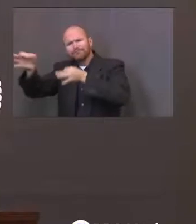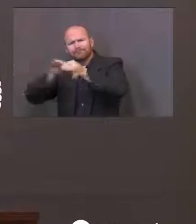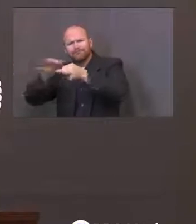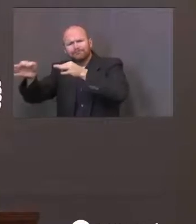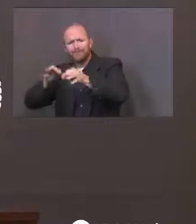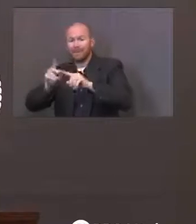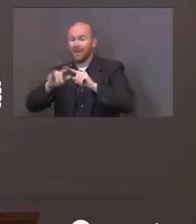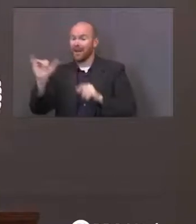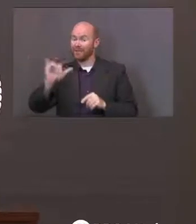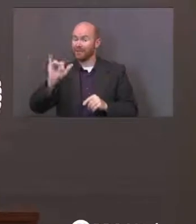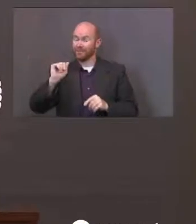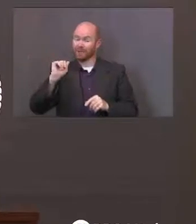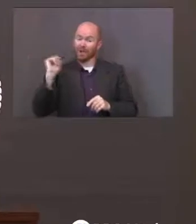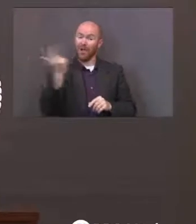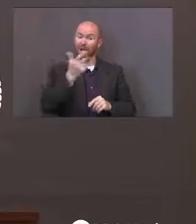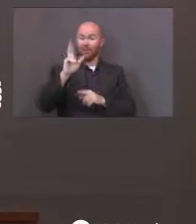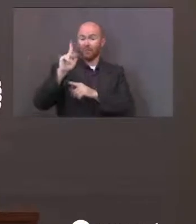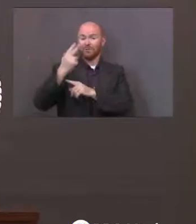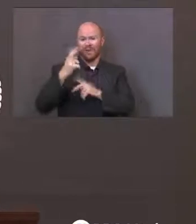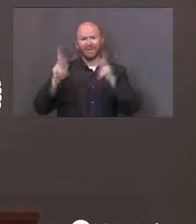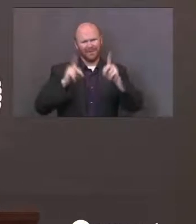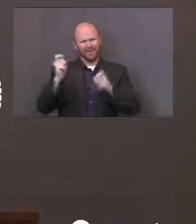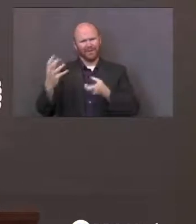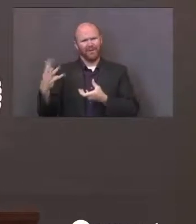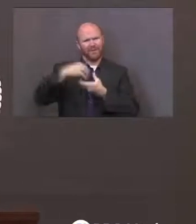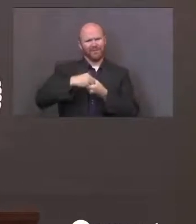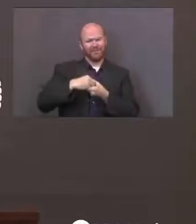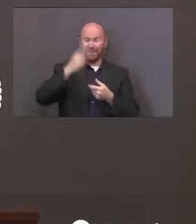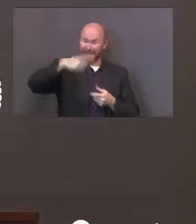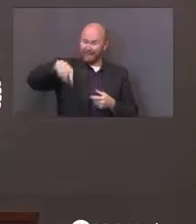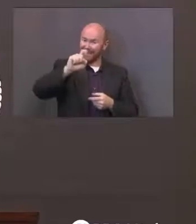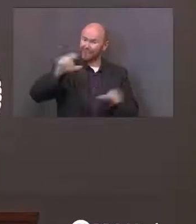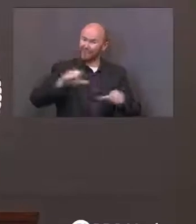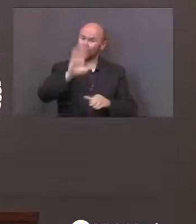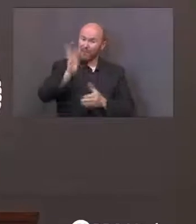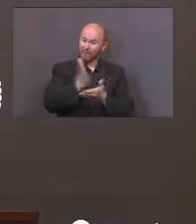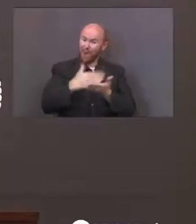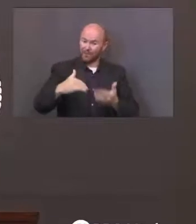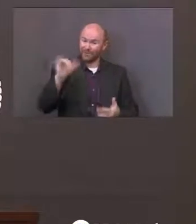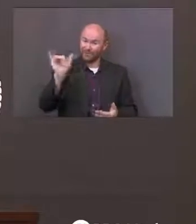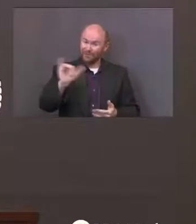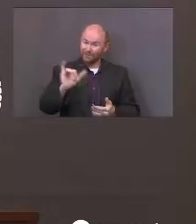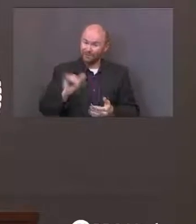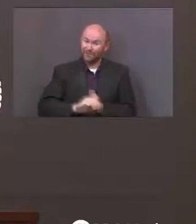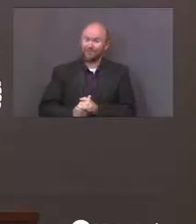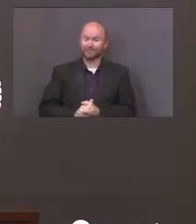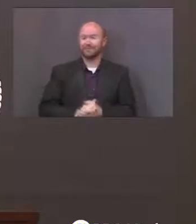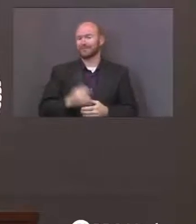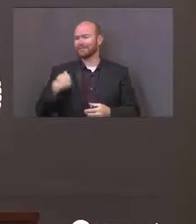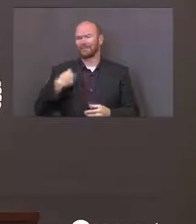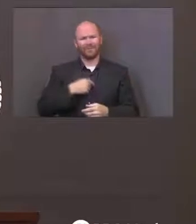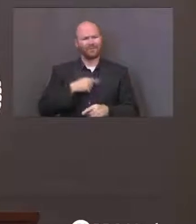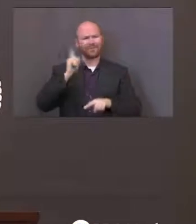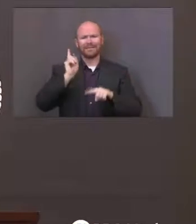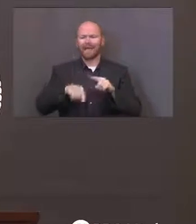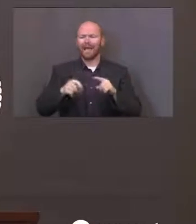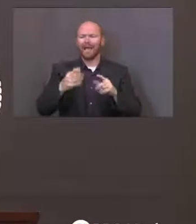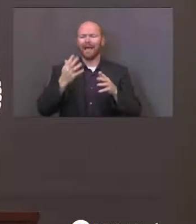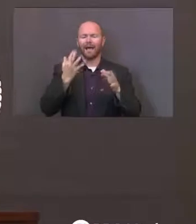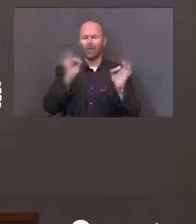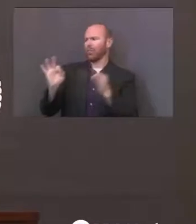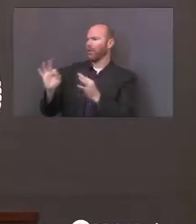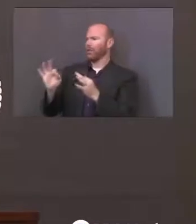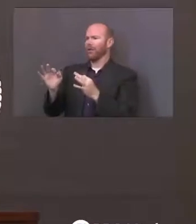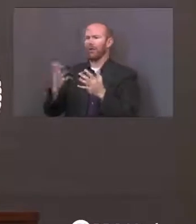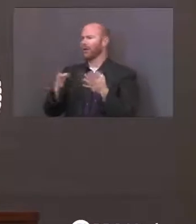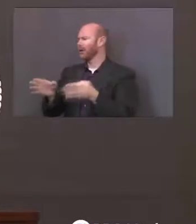but all Utahns need to be involved and do their part in this effort. We absolutely cannot get distracted. We need to stay